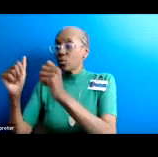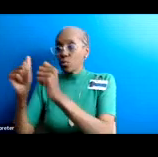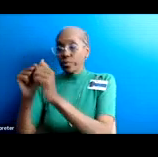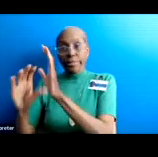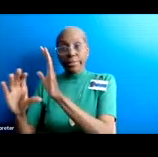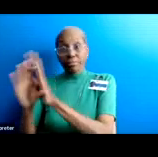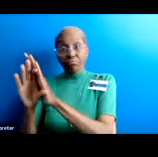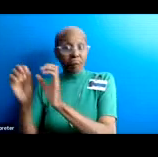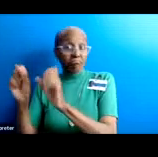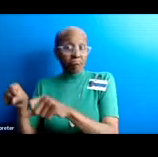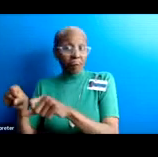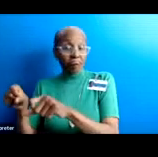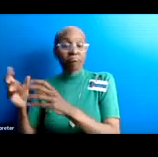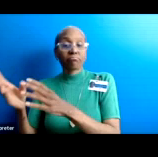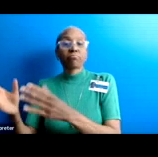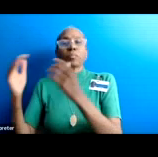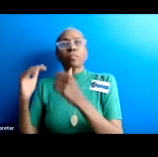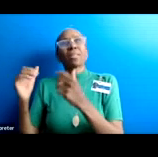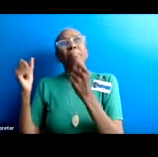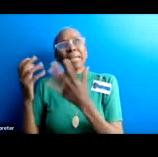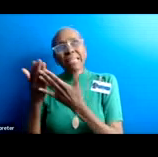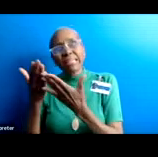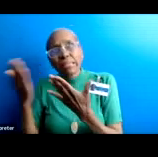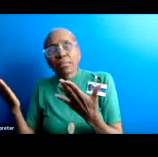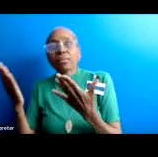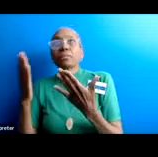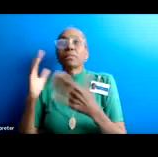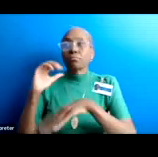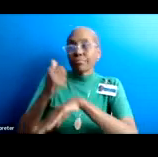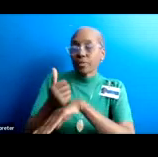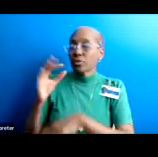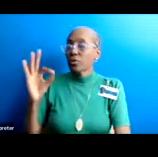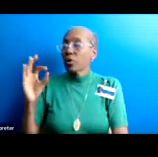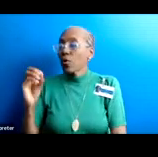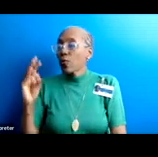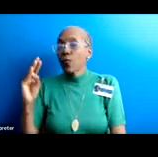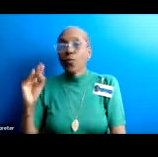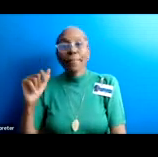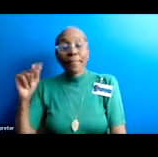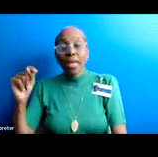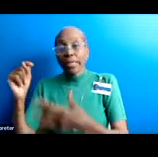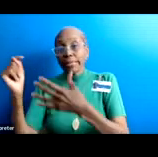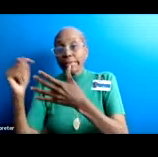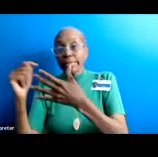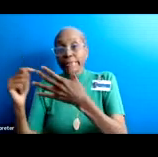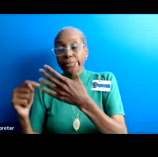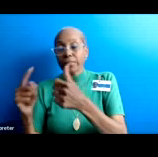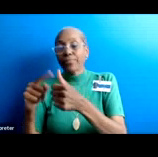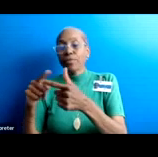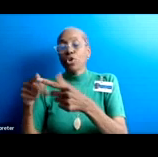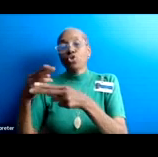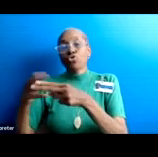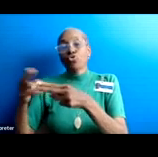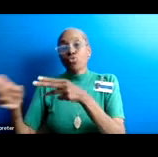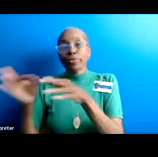can do many of the features like formatted lists and short descriptive links in